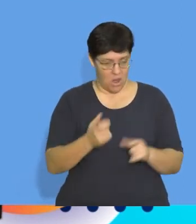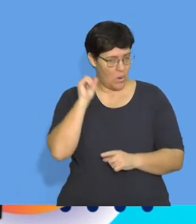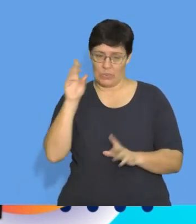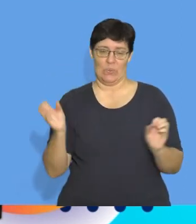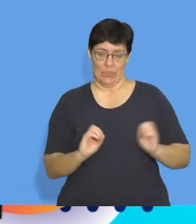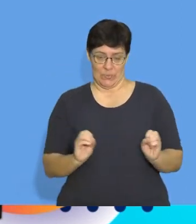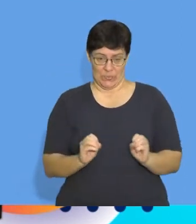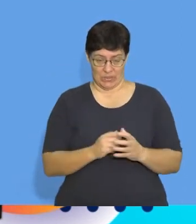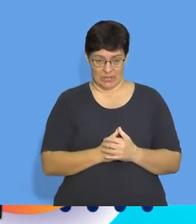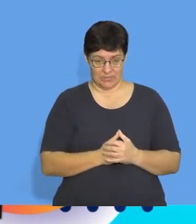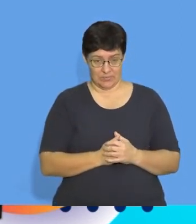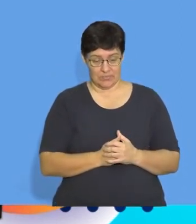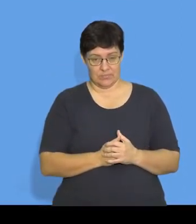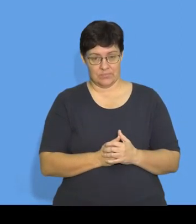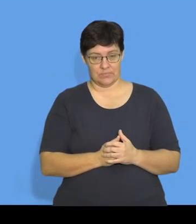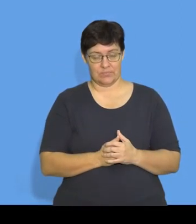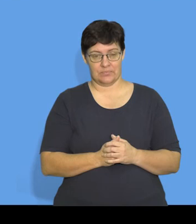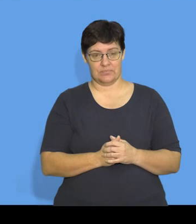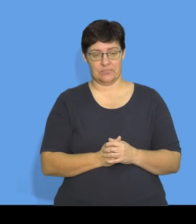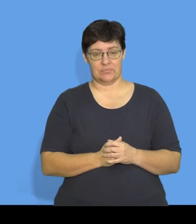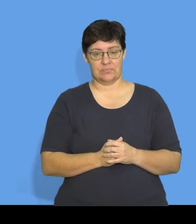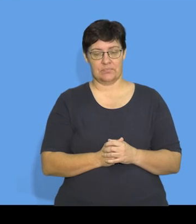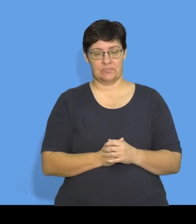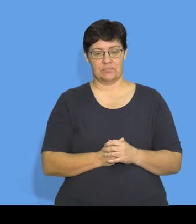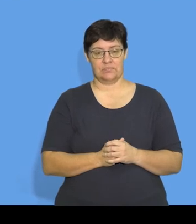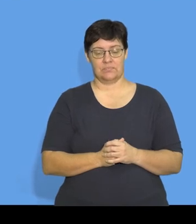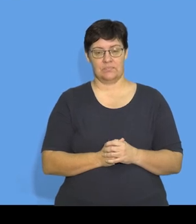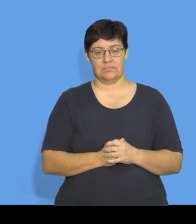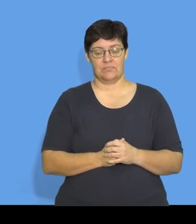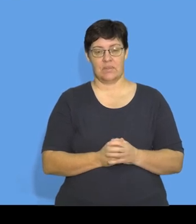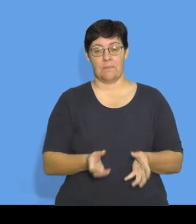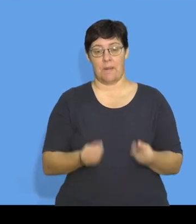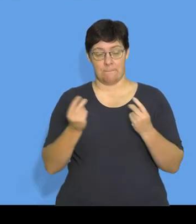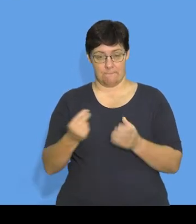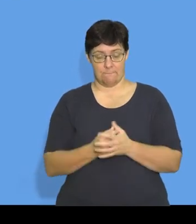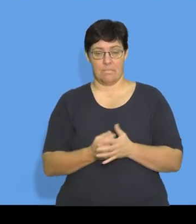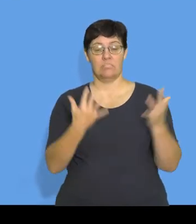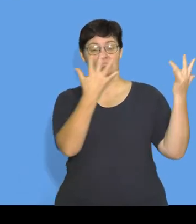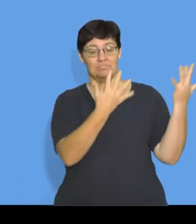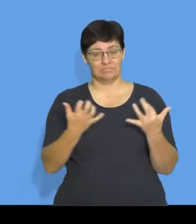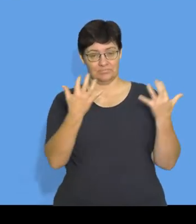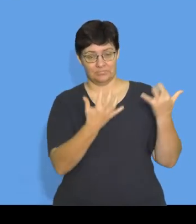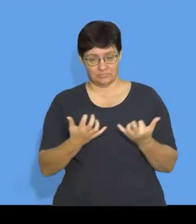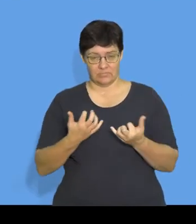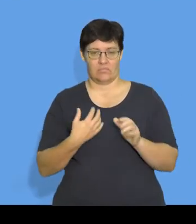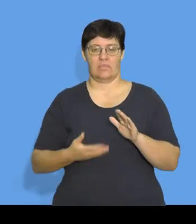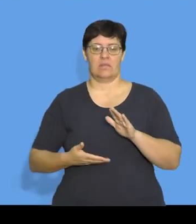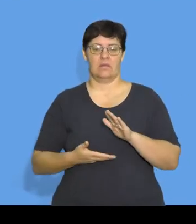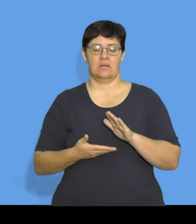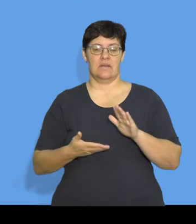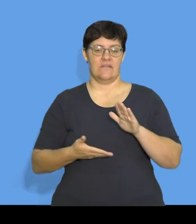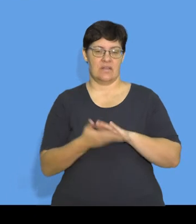this time, okay? So, we've got it. Calculate the